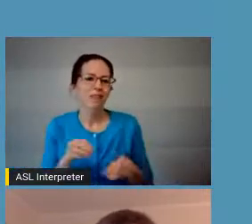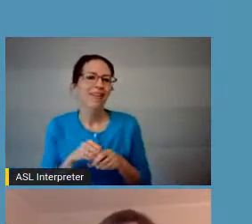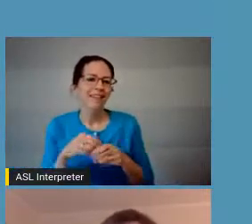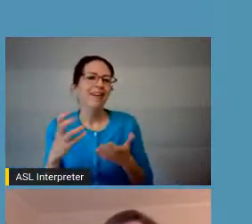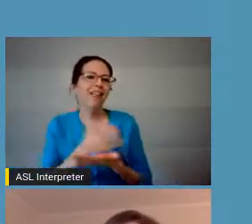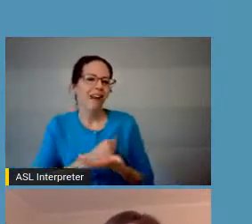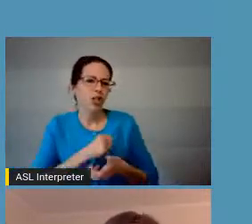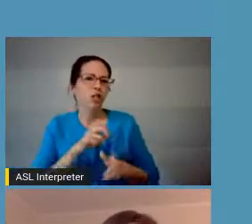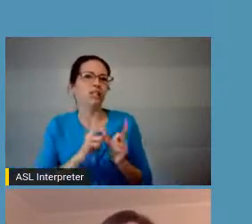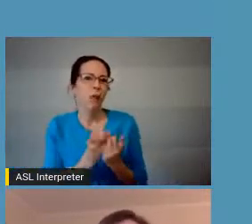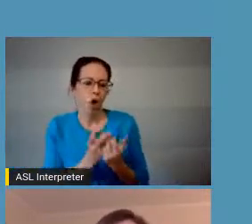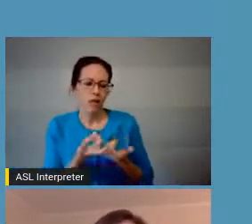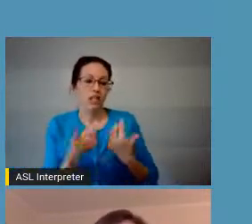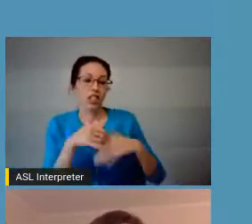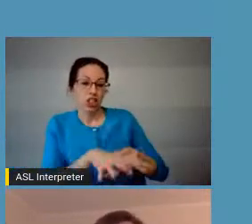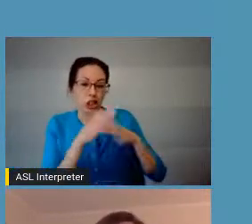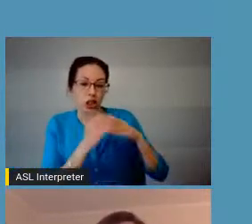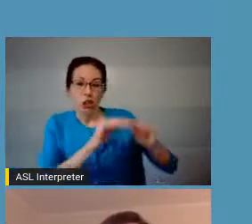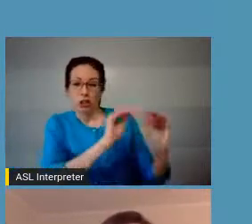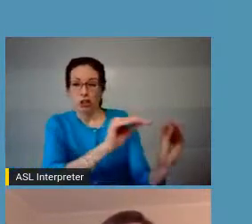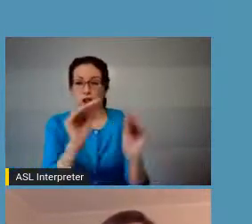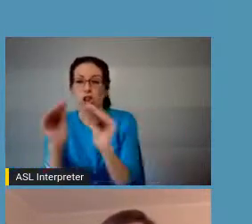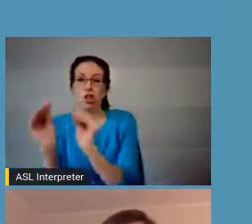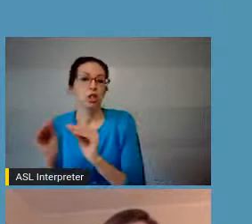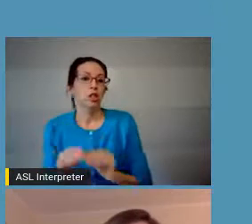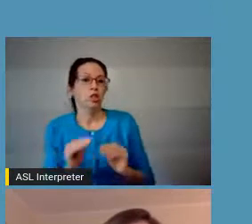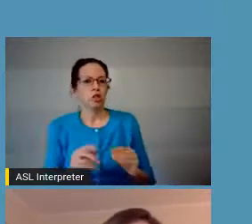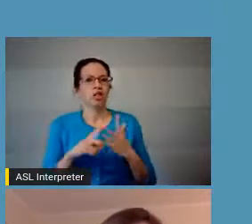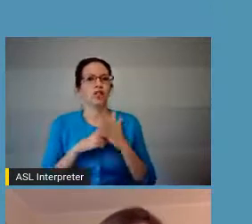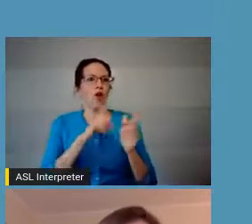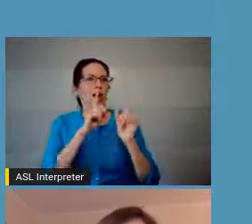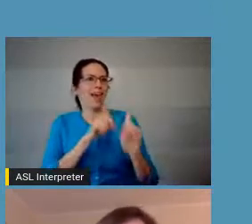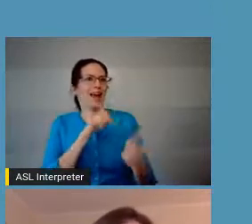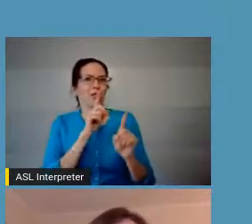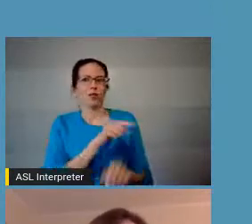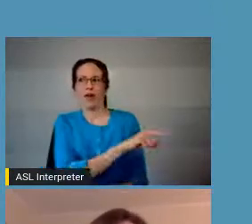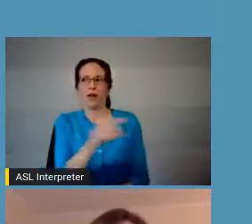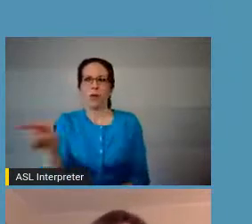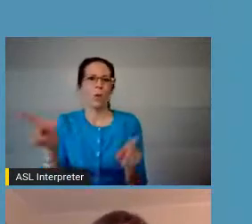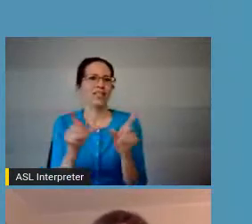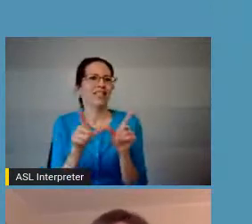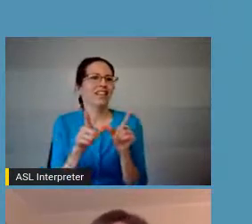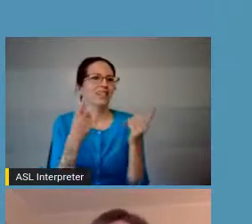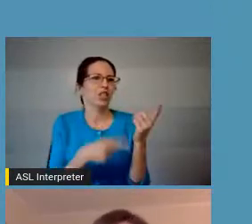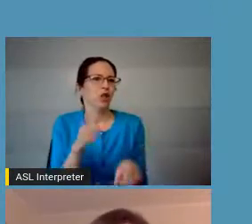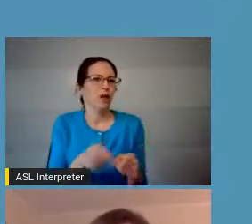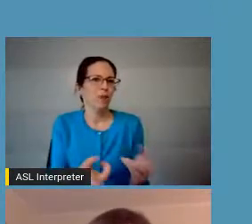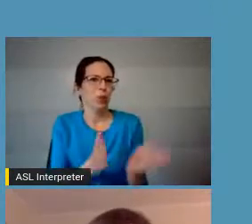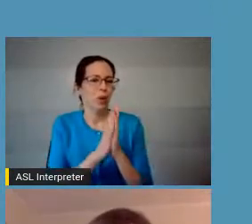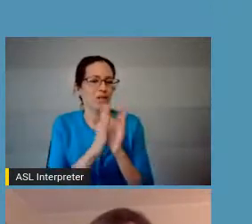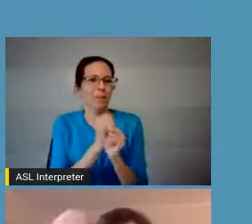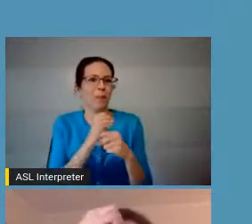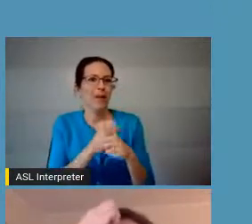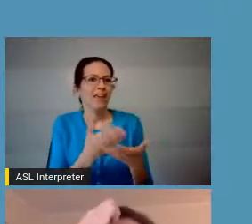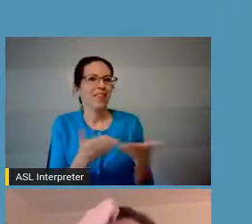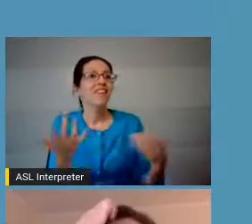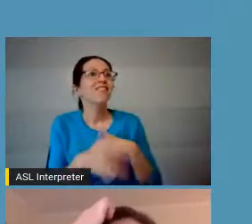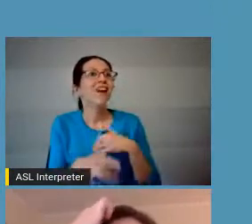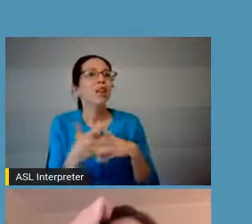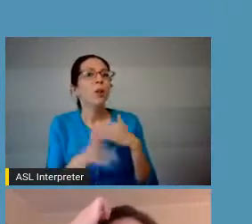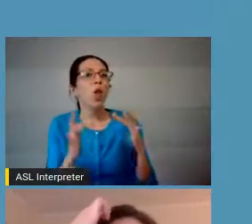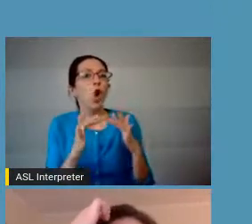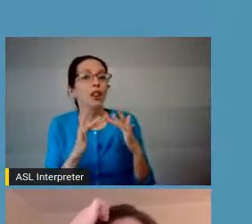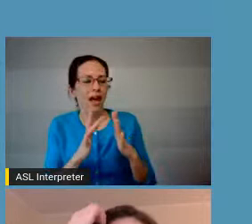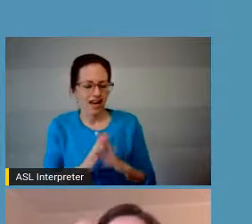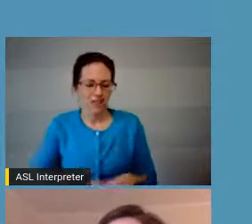them ingested into collections, and start answering those license agreement requests and making things available online and in other